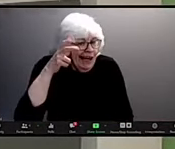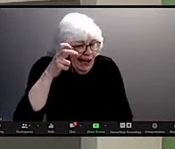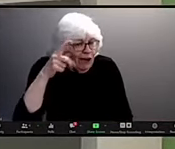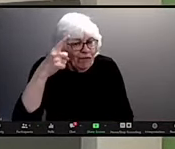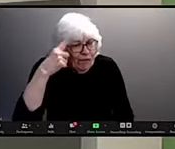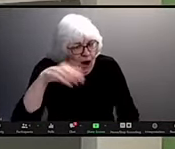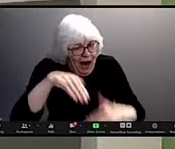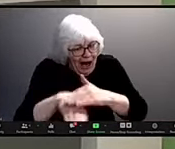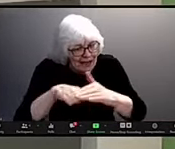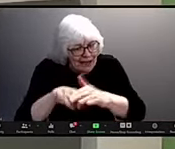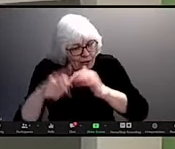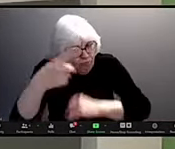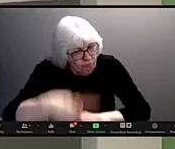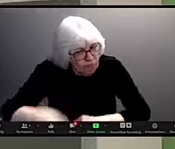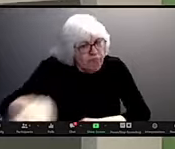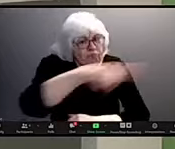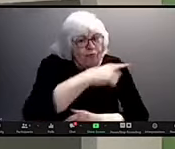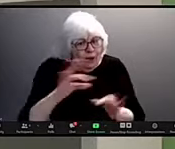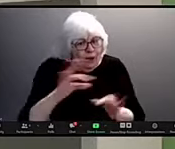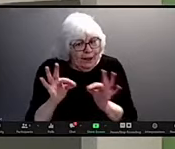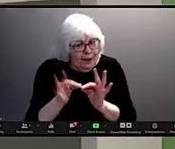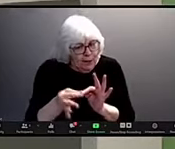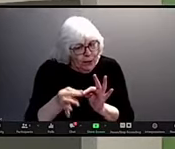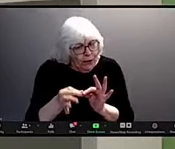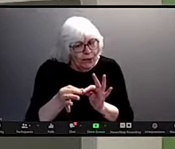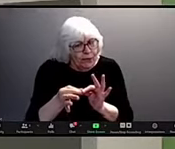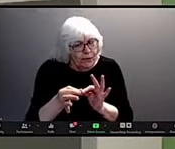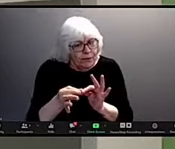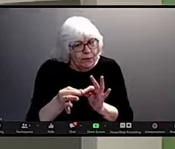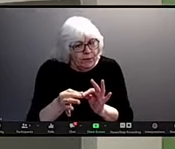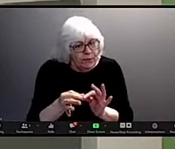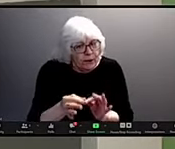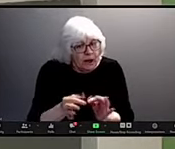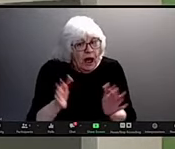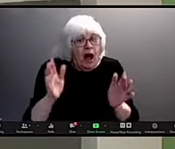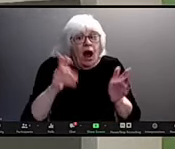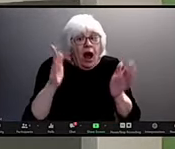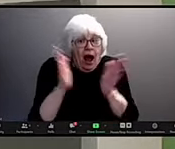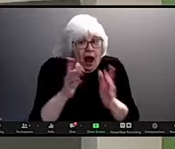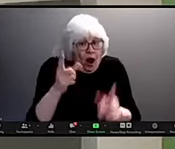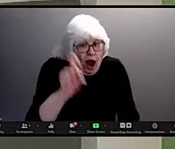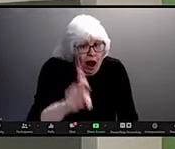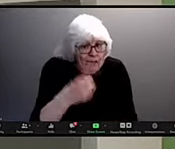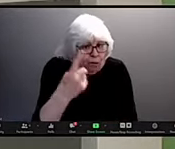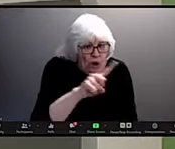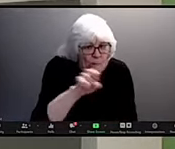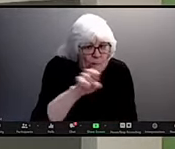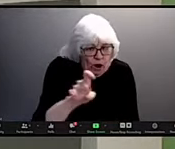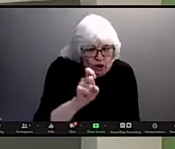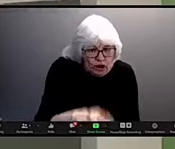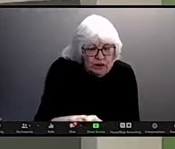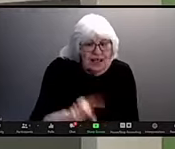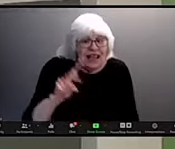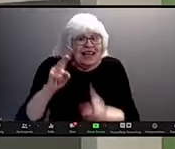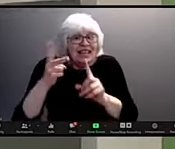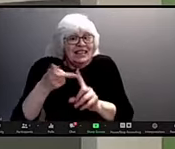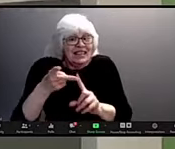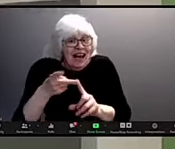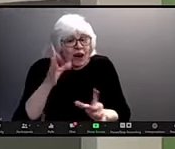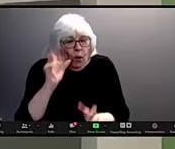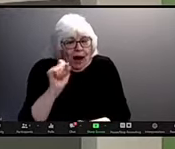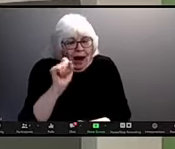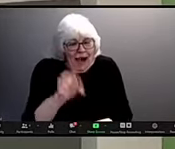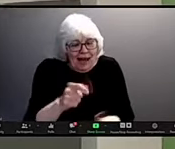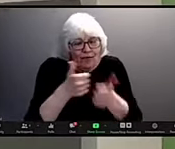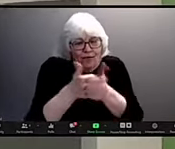taking, and I would ask that, one question, one follow-up, because we have a couple people who are dialing in, media representatives, will go to them